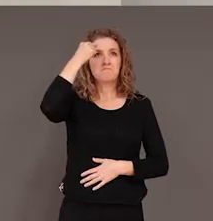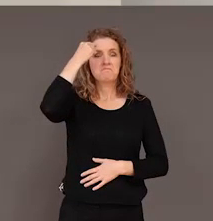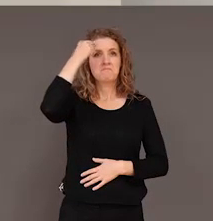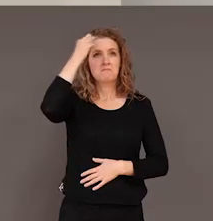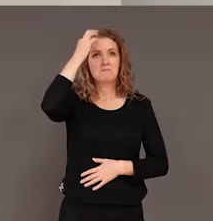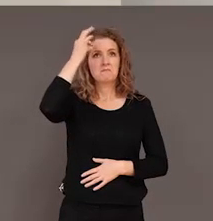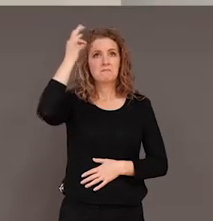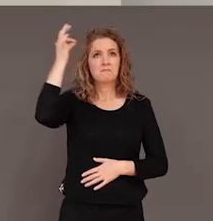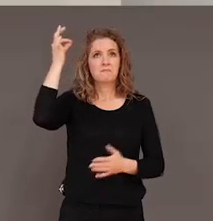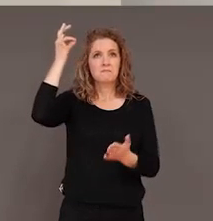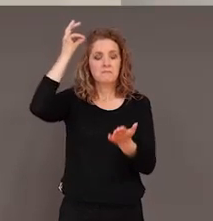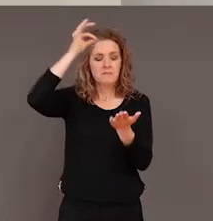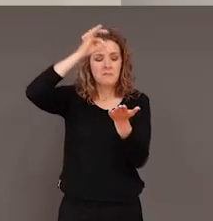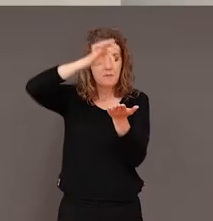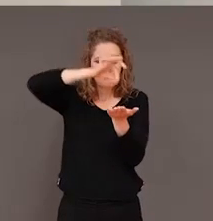let it float by.